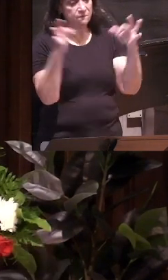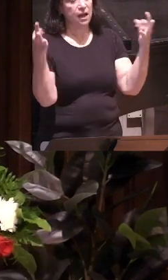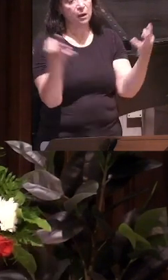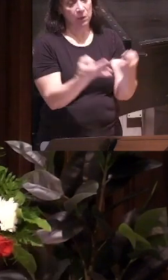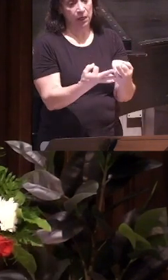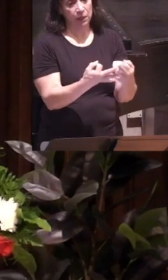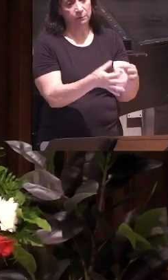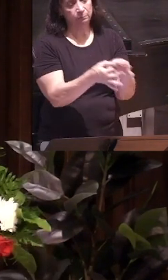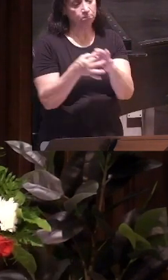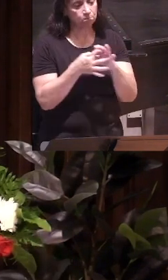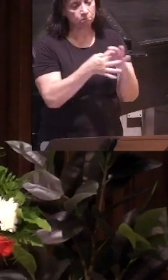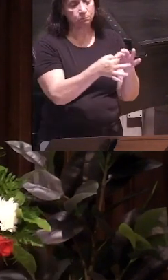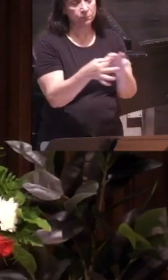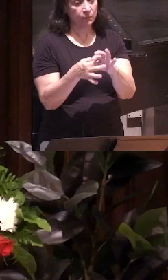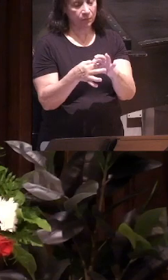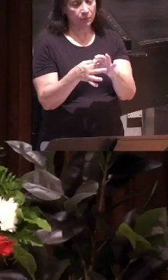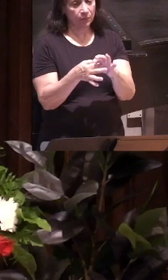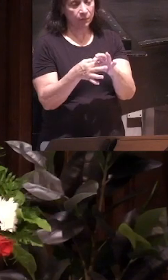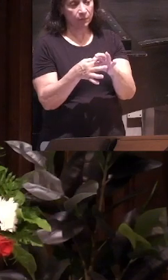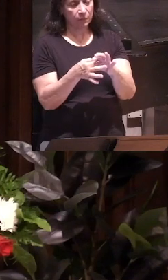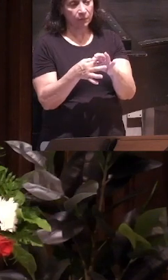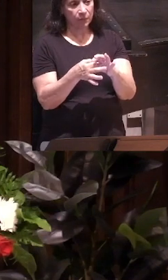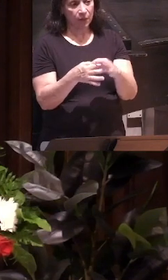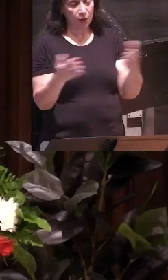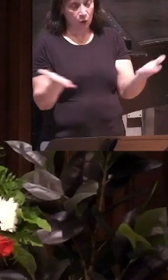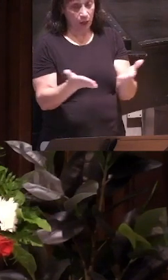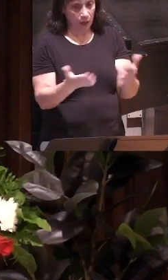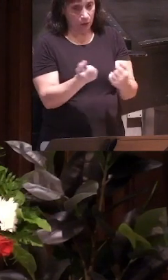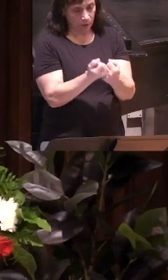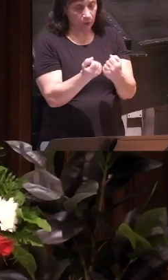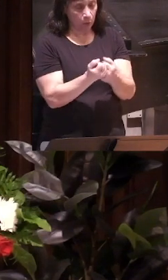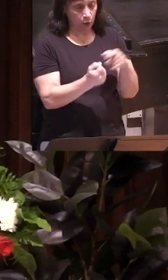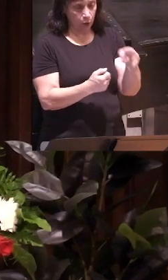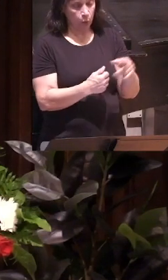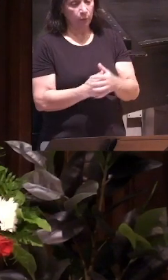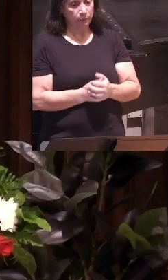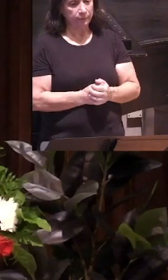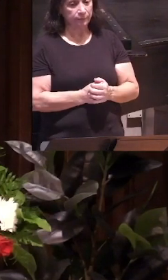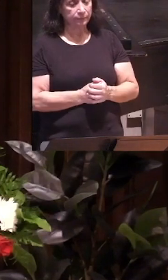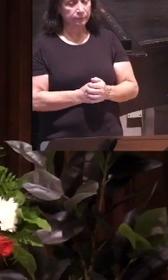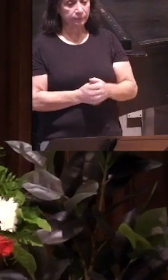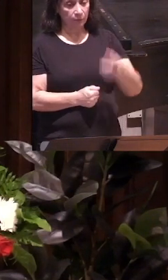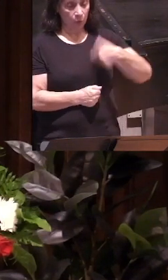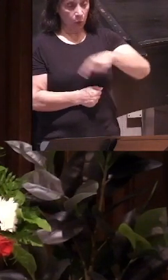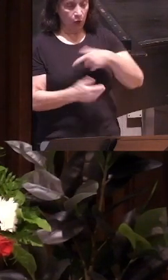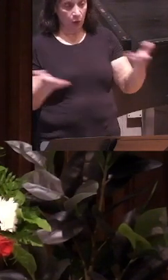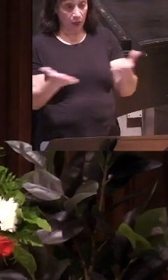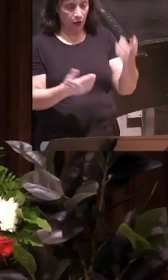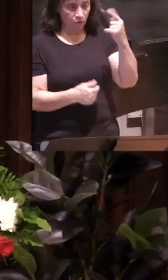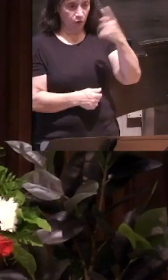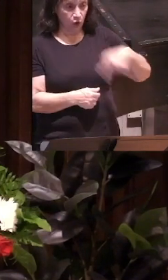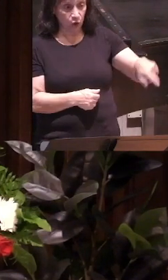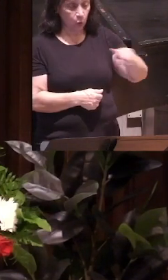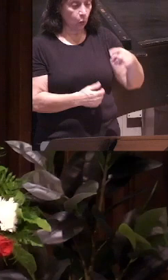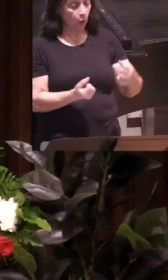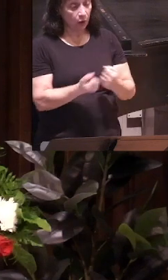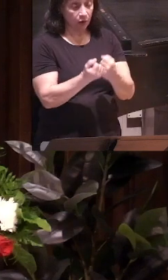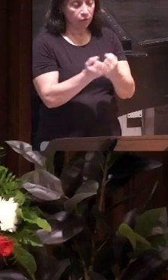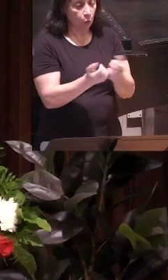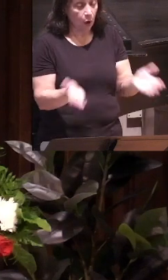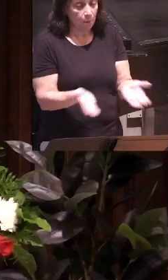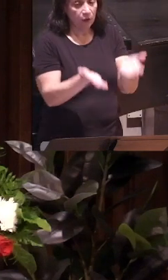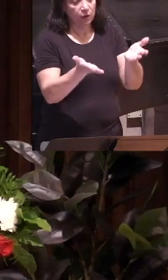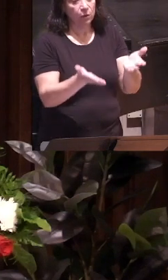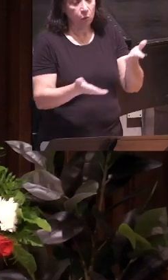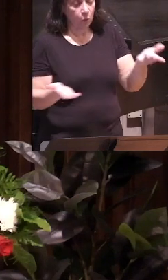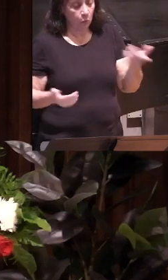family that are here for you. We're here for you to lift you up.